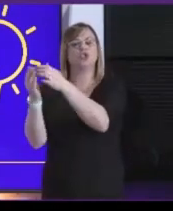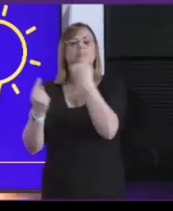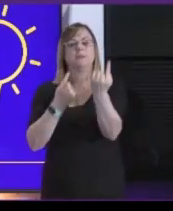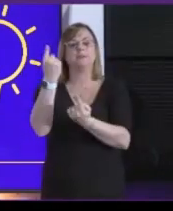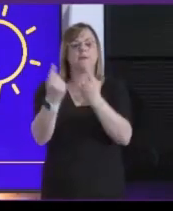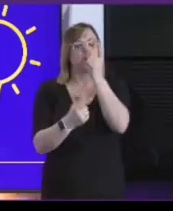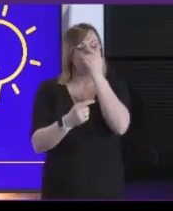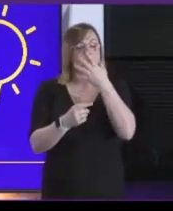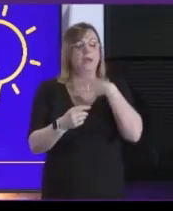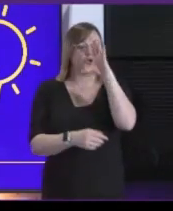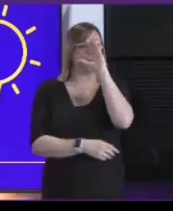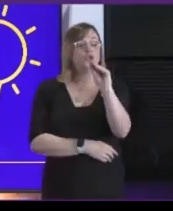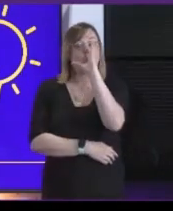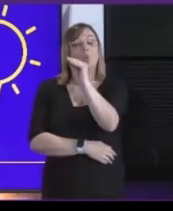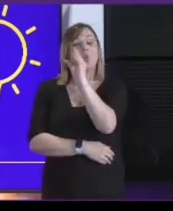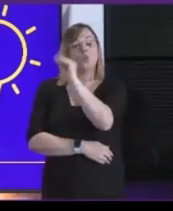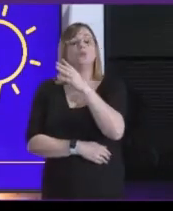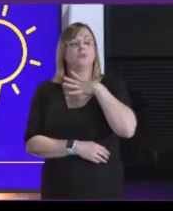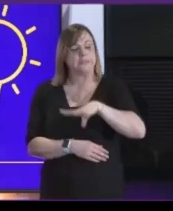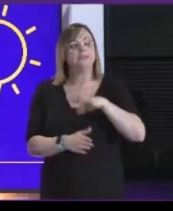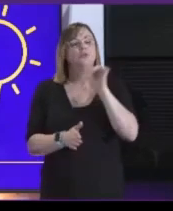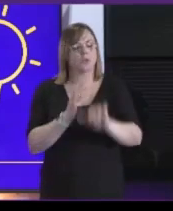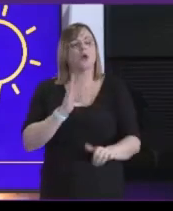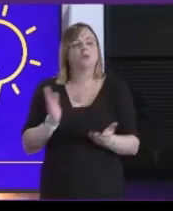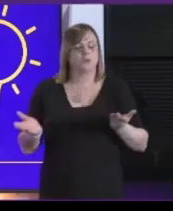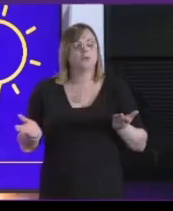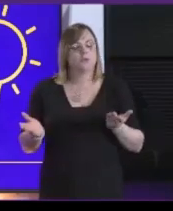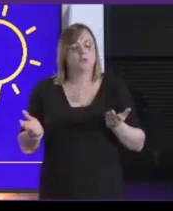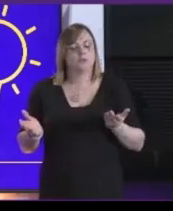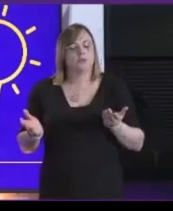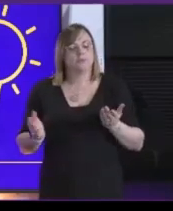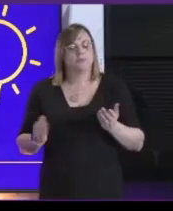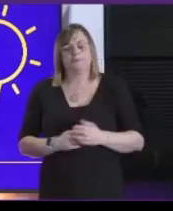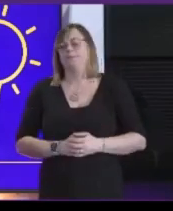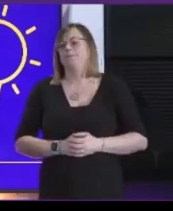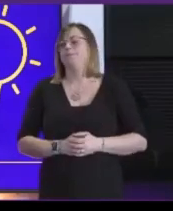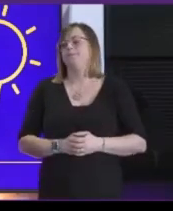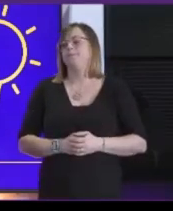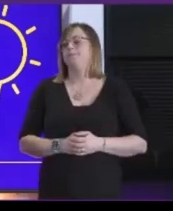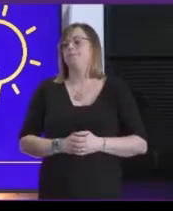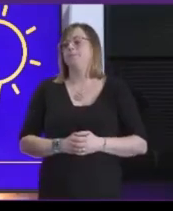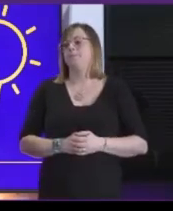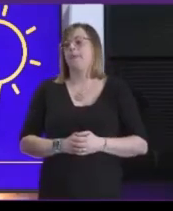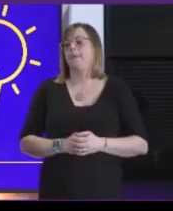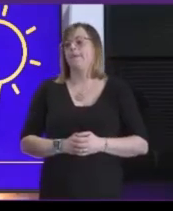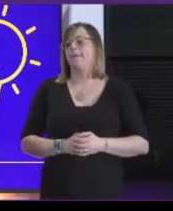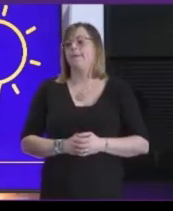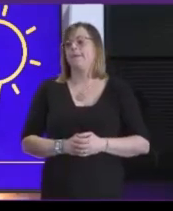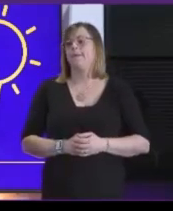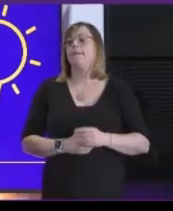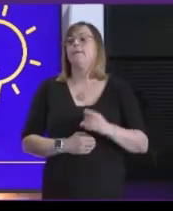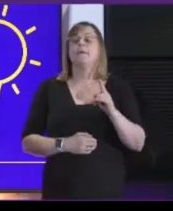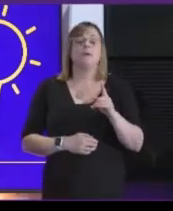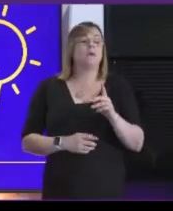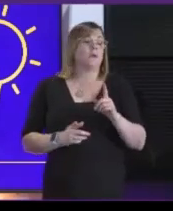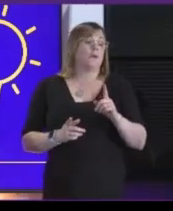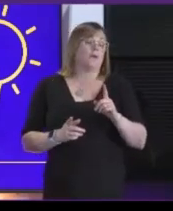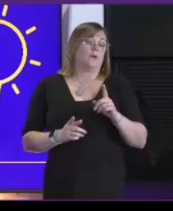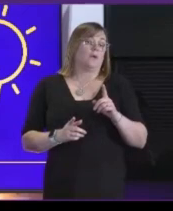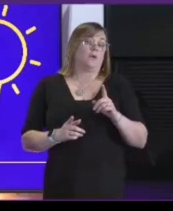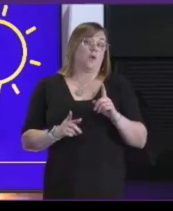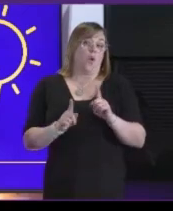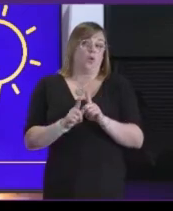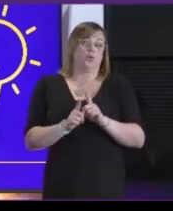probably need to be told that they need to start putting that into their curriculum. But it's also